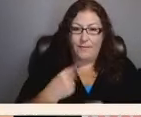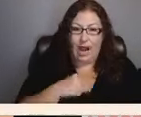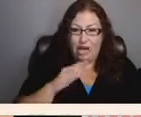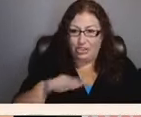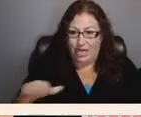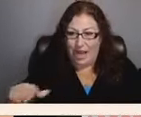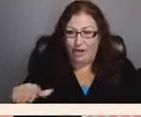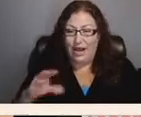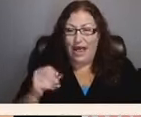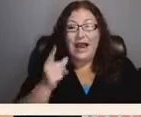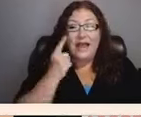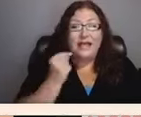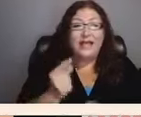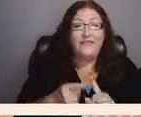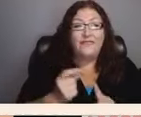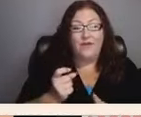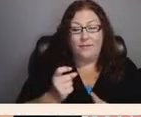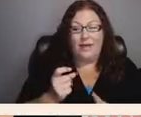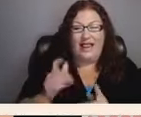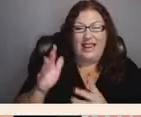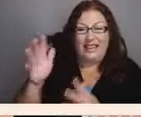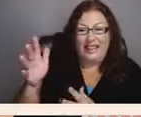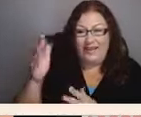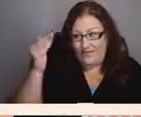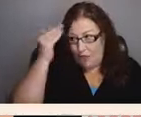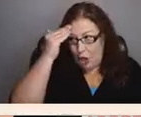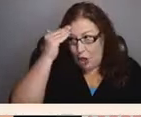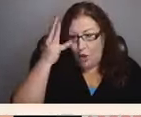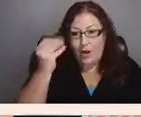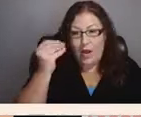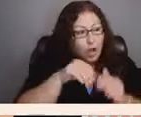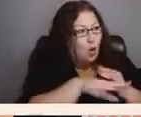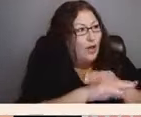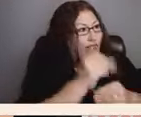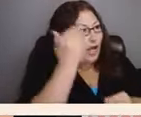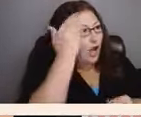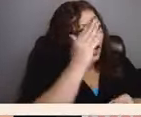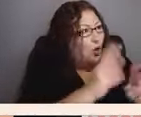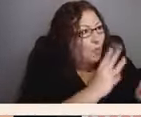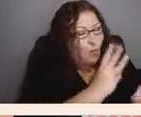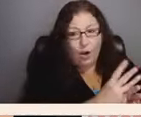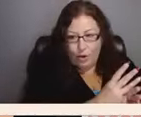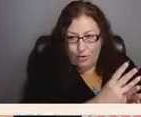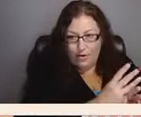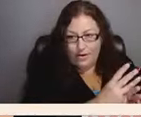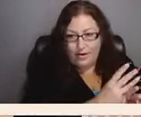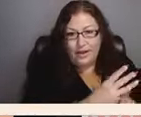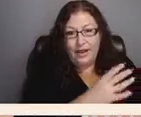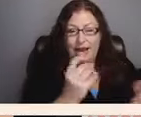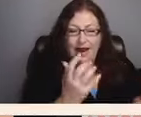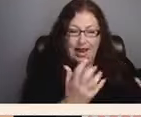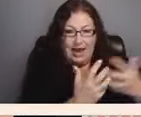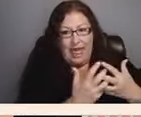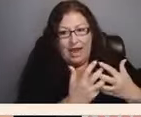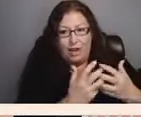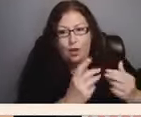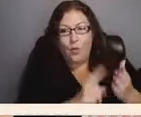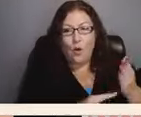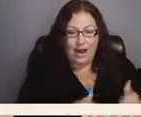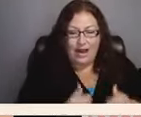from leaving the known and going into the unknown world and aligning with what life has given